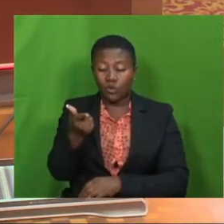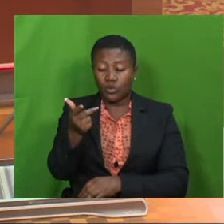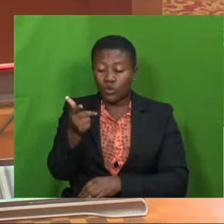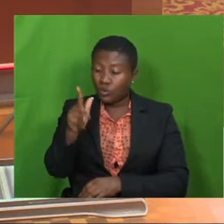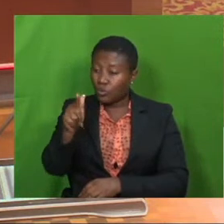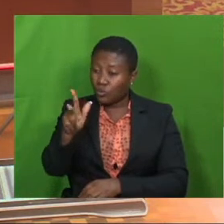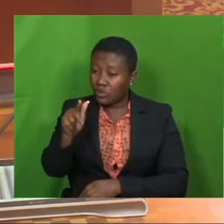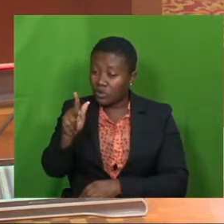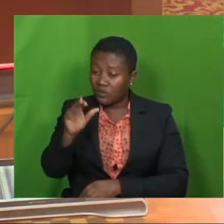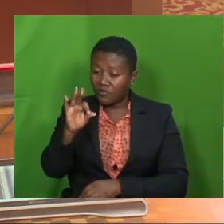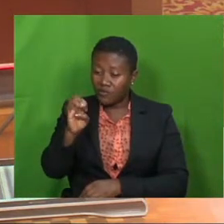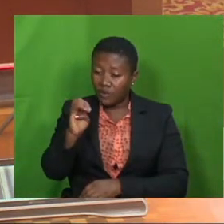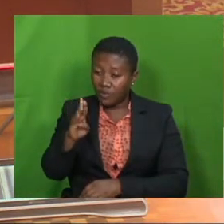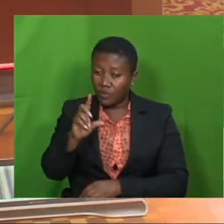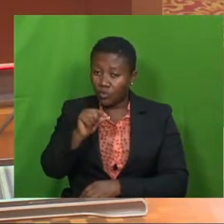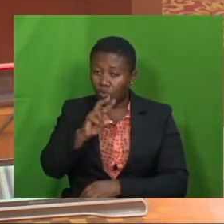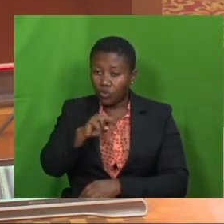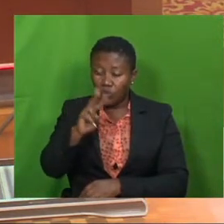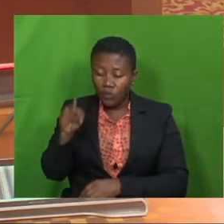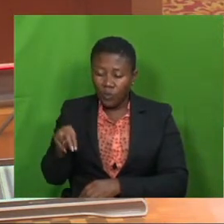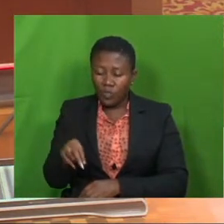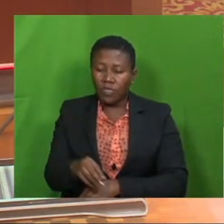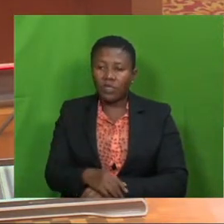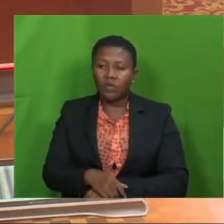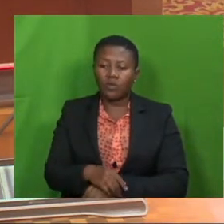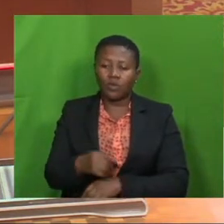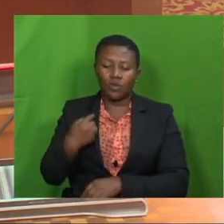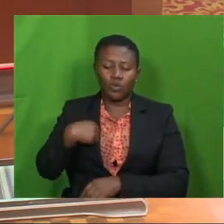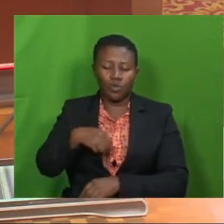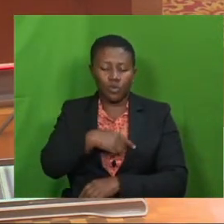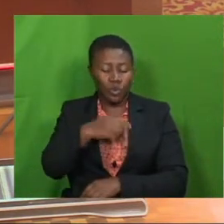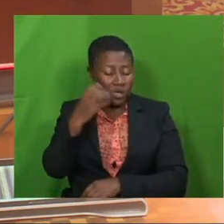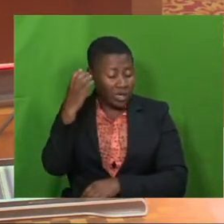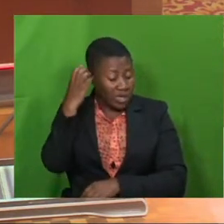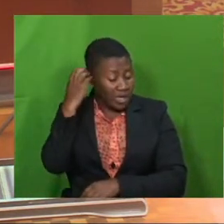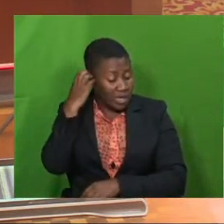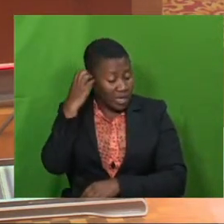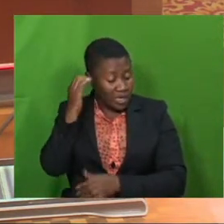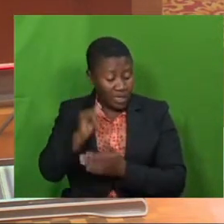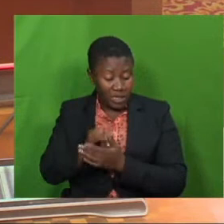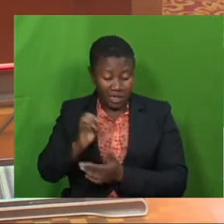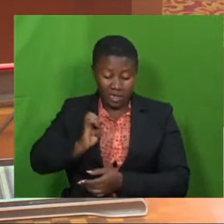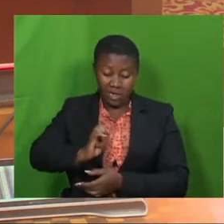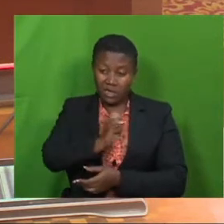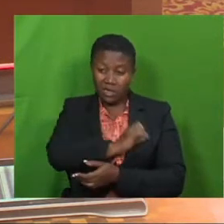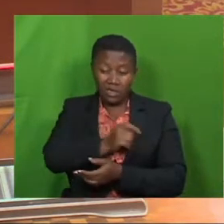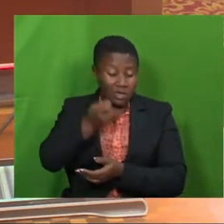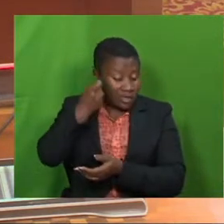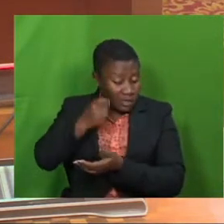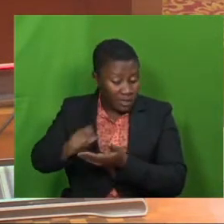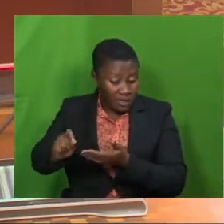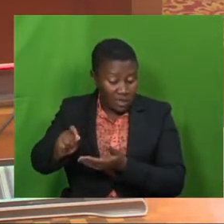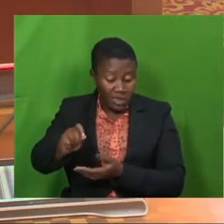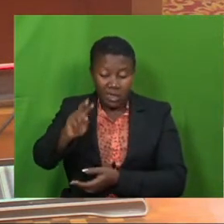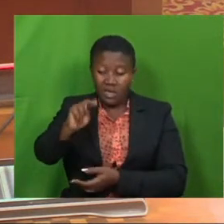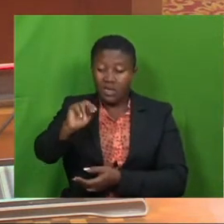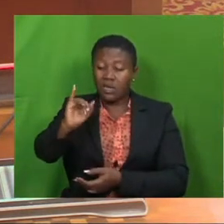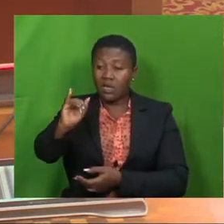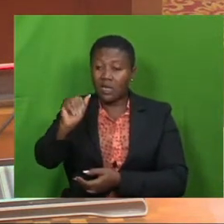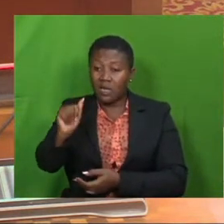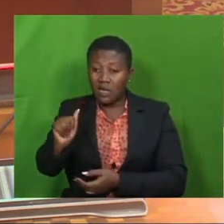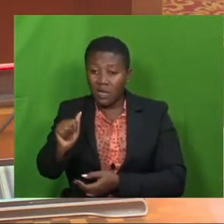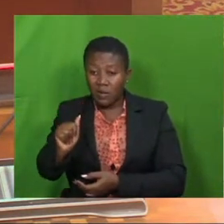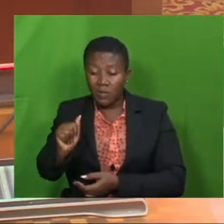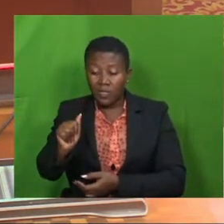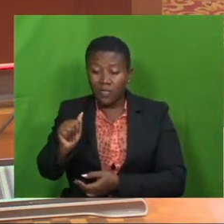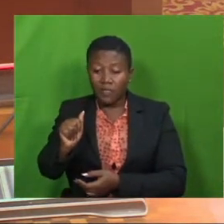2022, the White House was also briefed by the Executive Secretary of National Identification Authority,